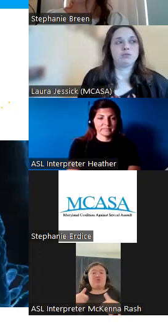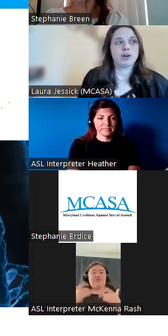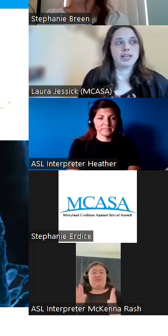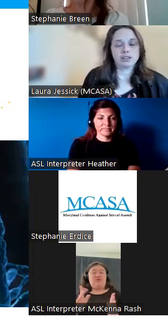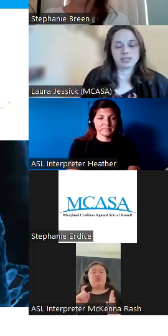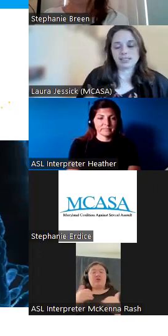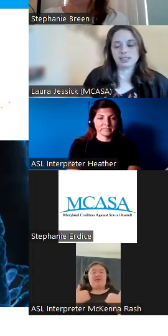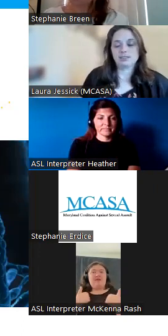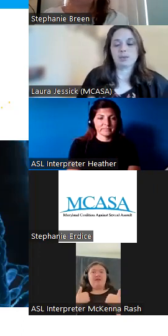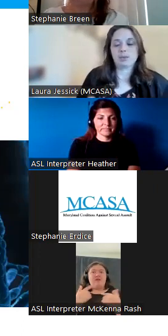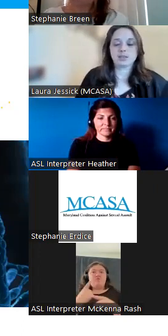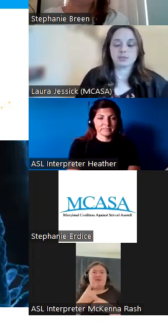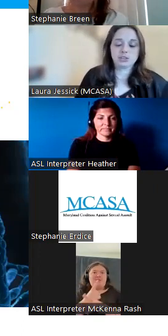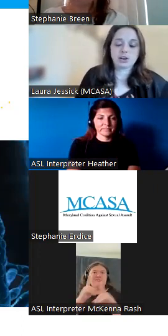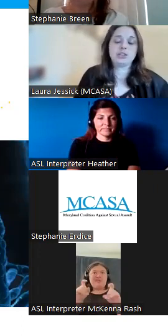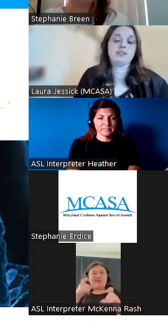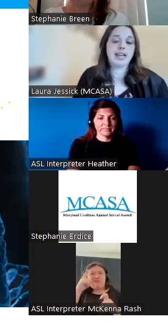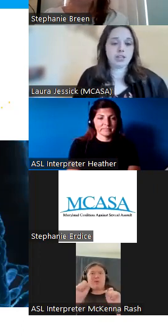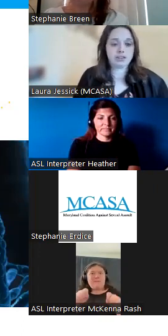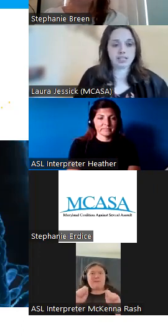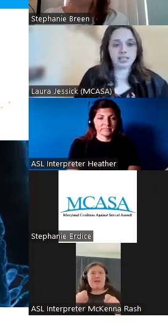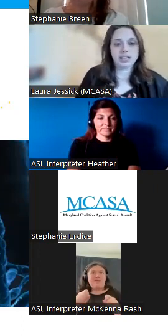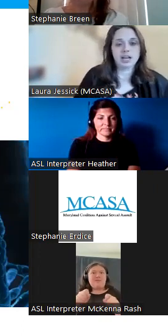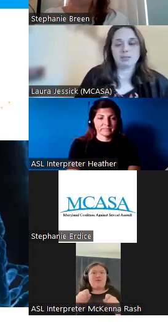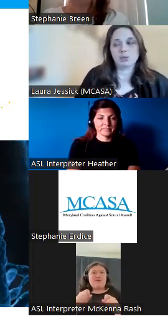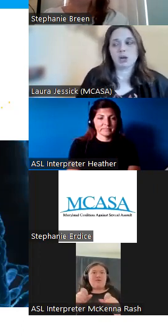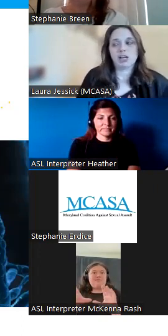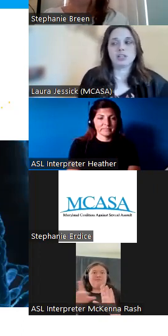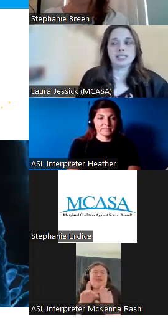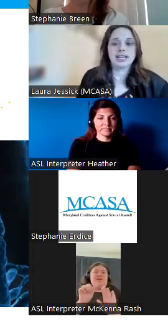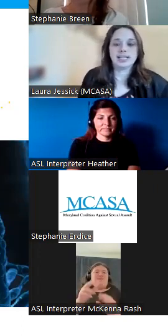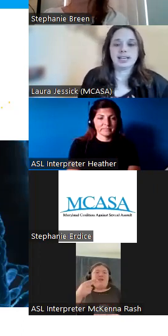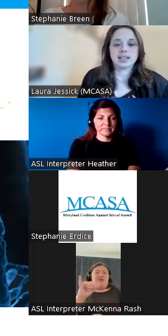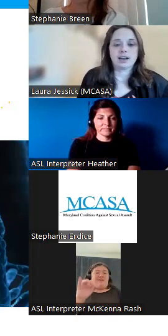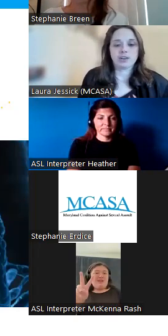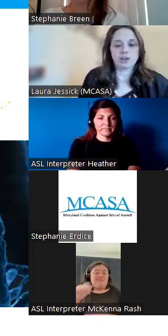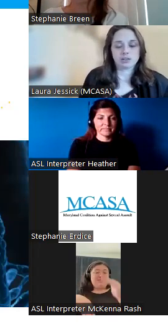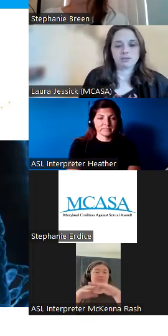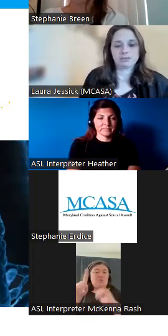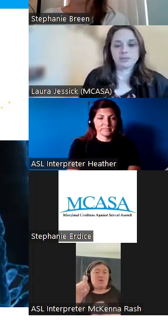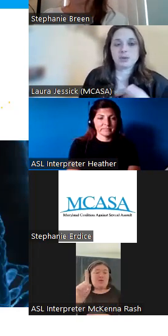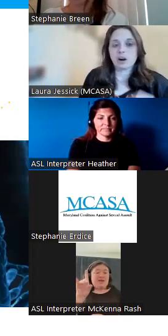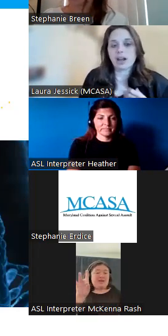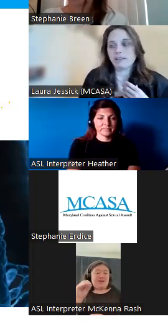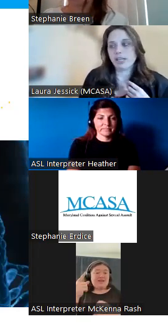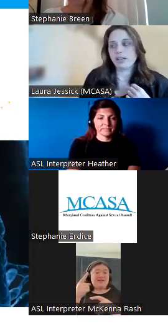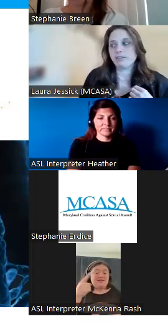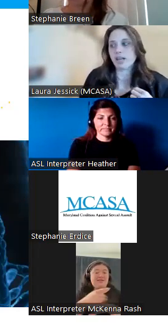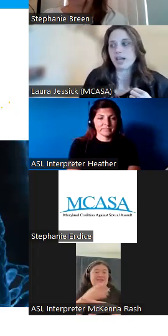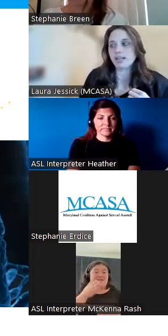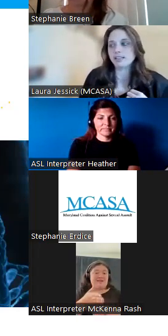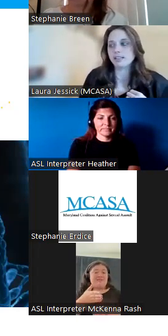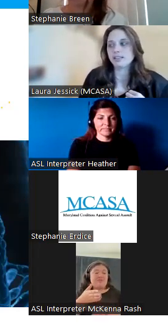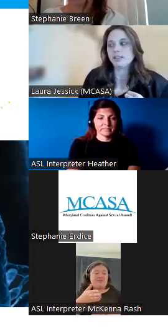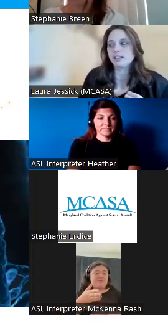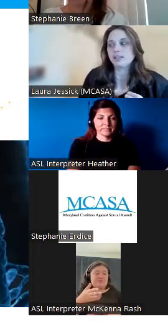be having regular testing for possible contraction of HIV up to 180 days after an assault. So we are advocating